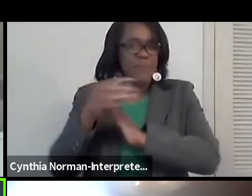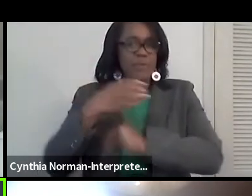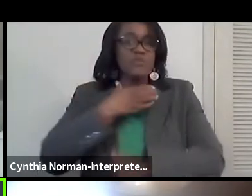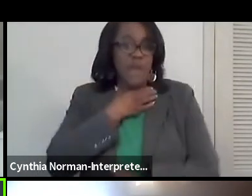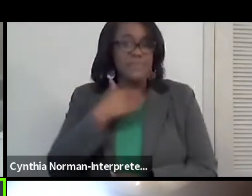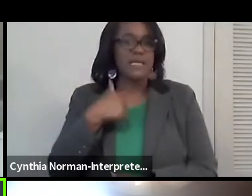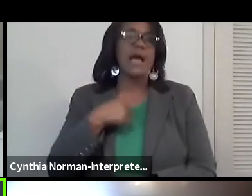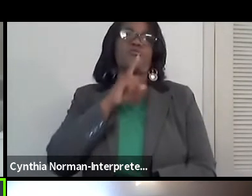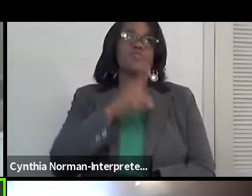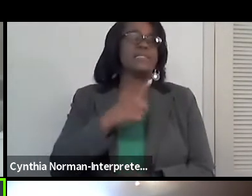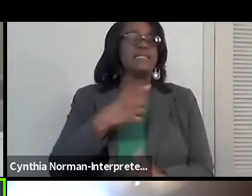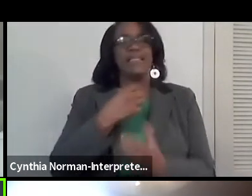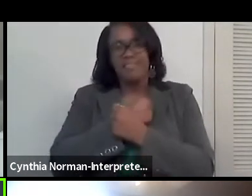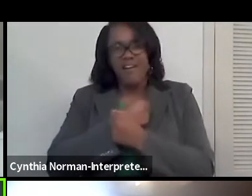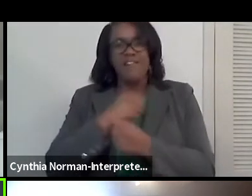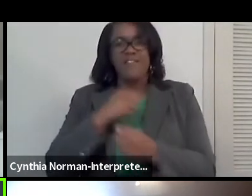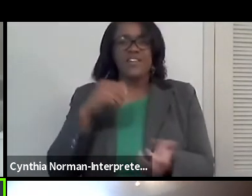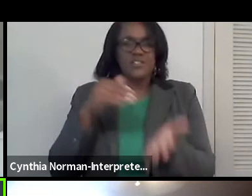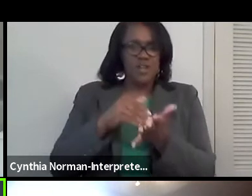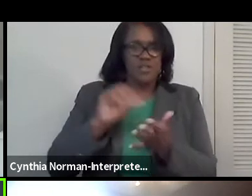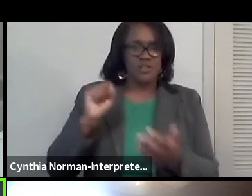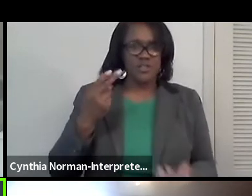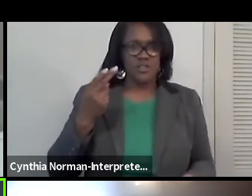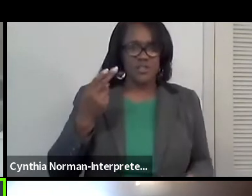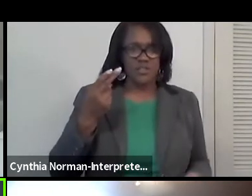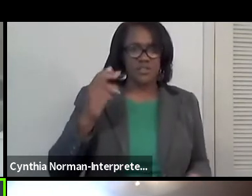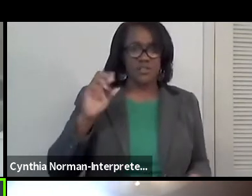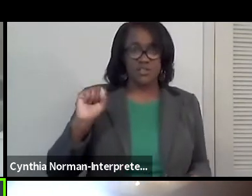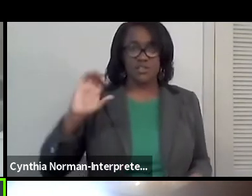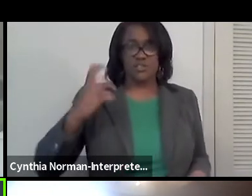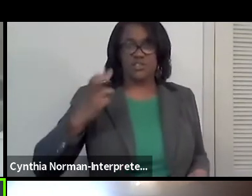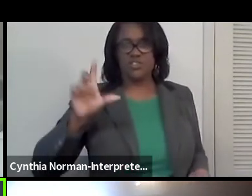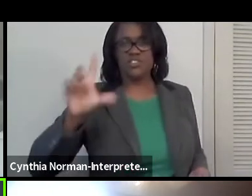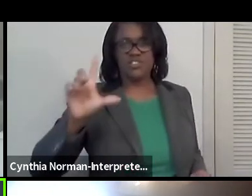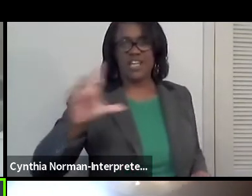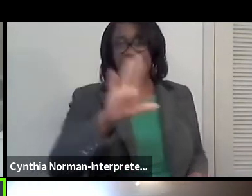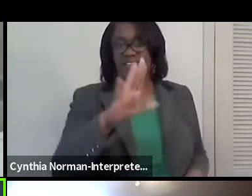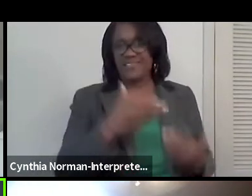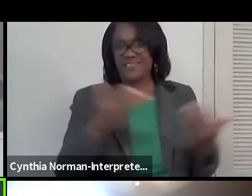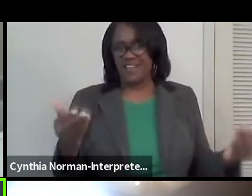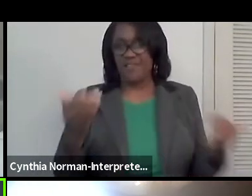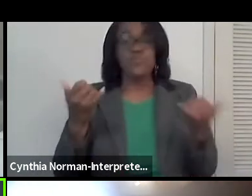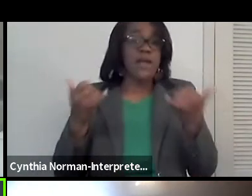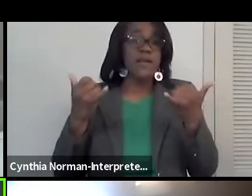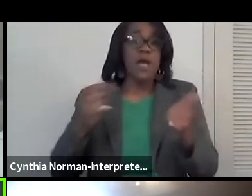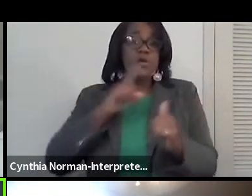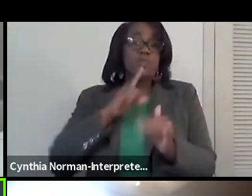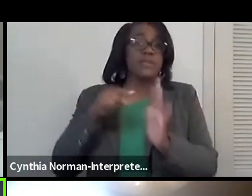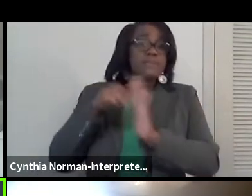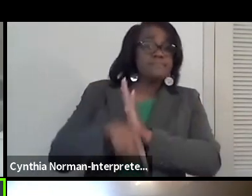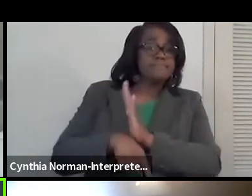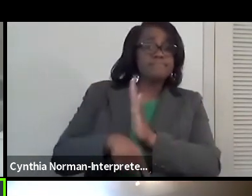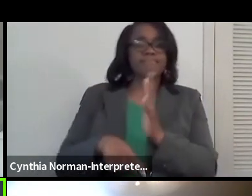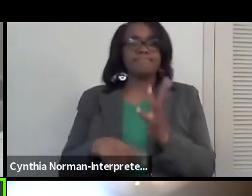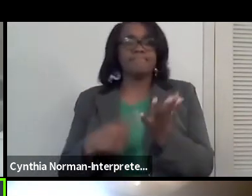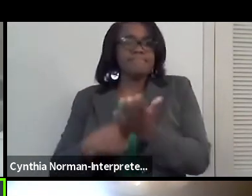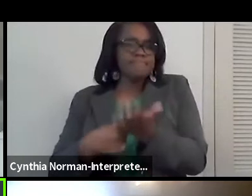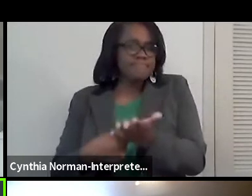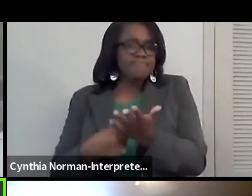love Dr. Shell's stuff right there. So actually, let's go into a little bit of a